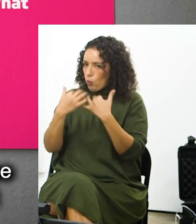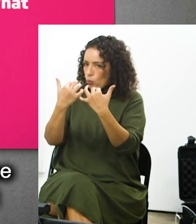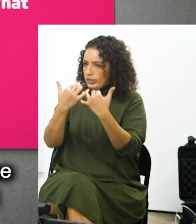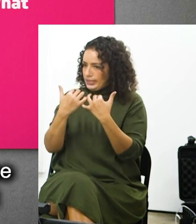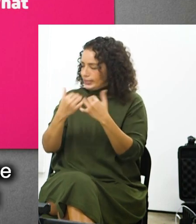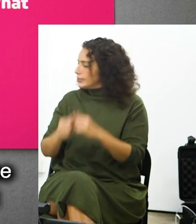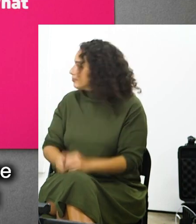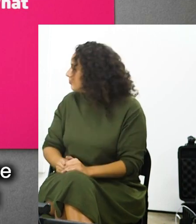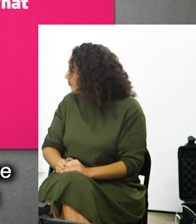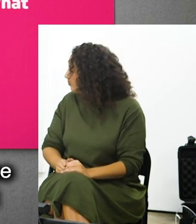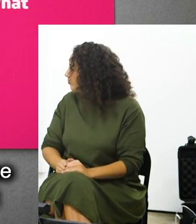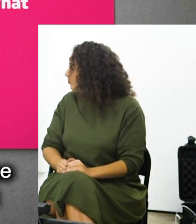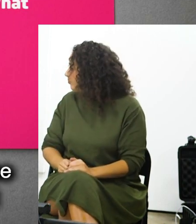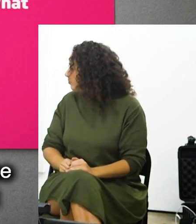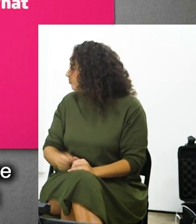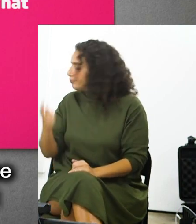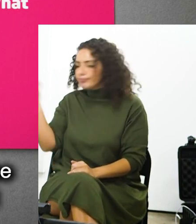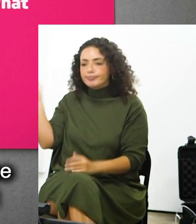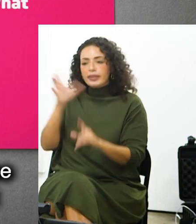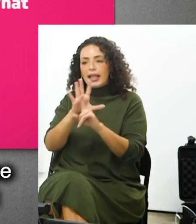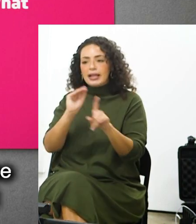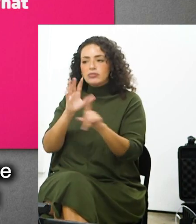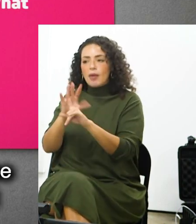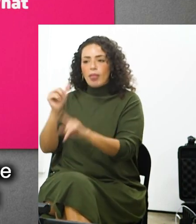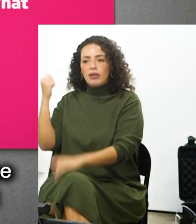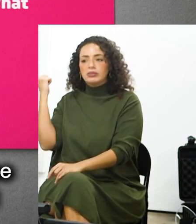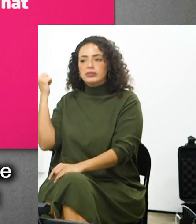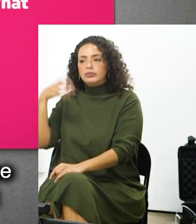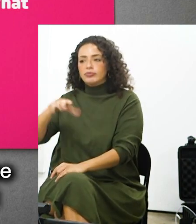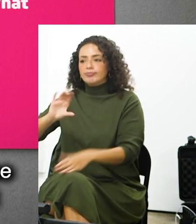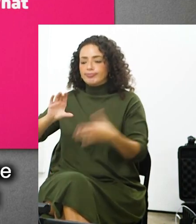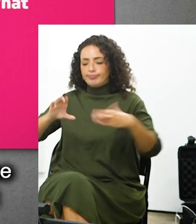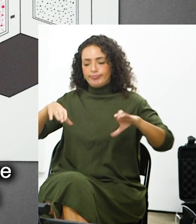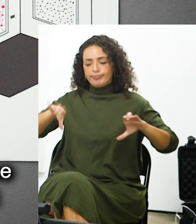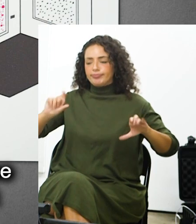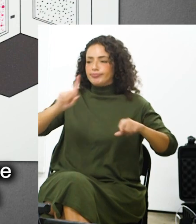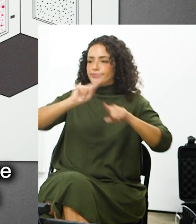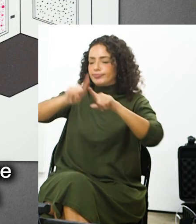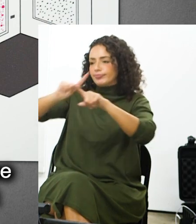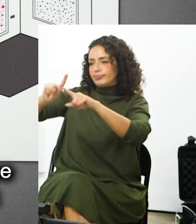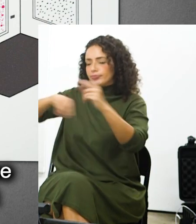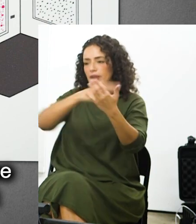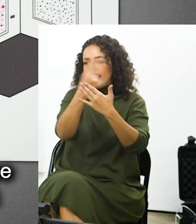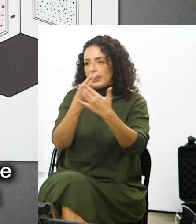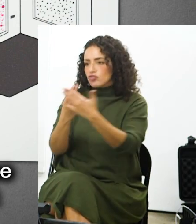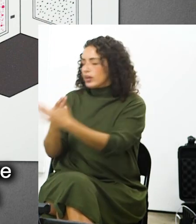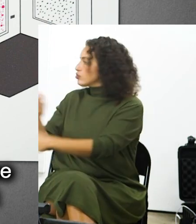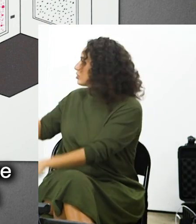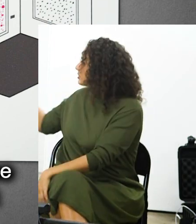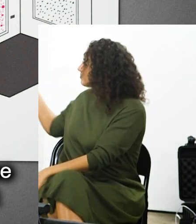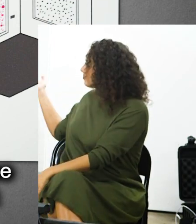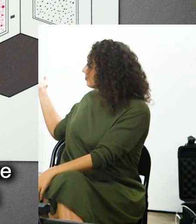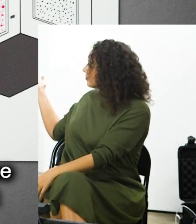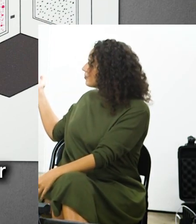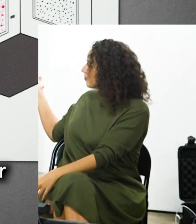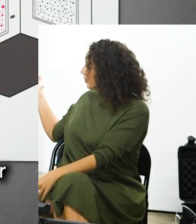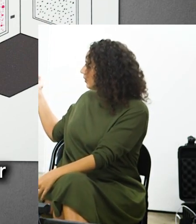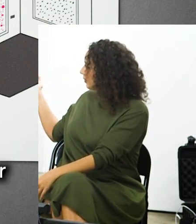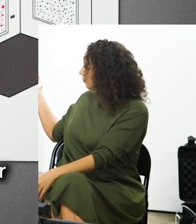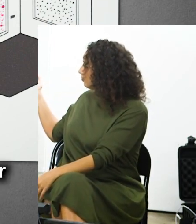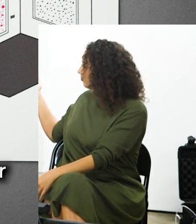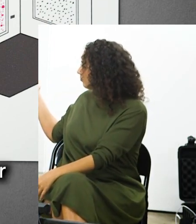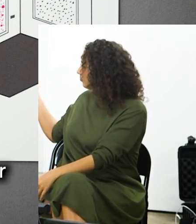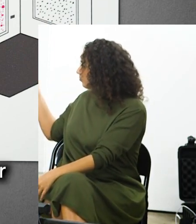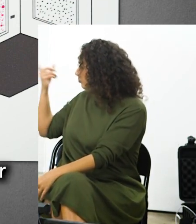And these are the examples of the cards you can see in here with the illustration. And you can see on the